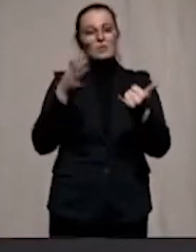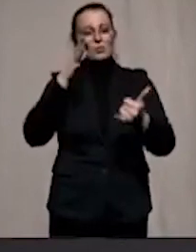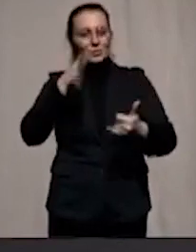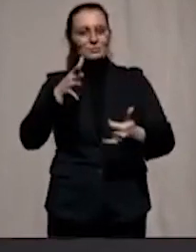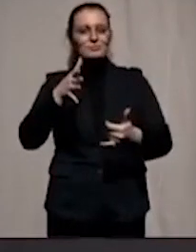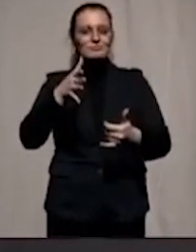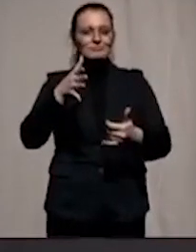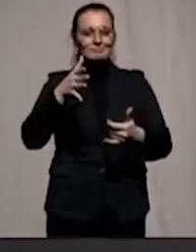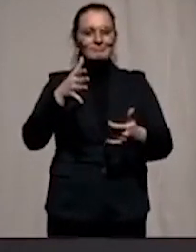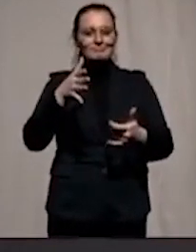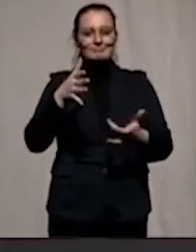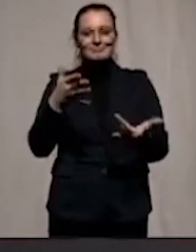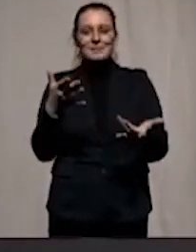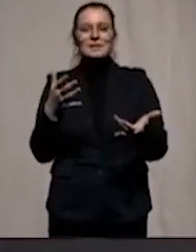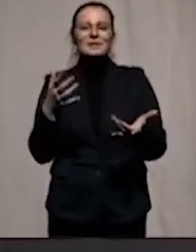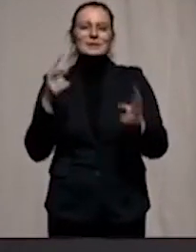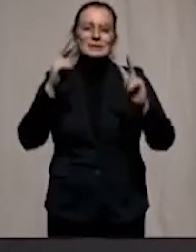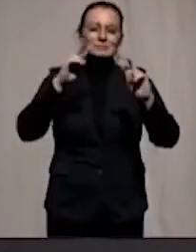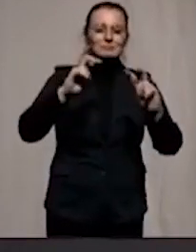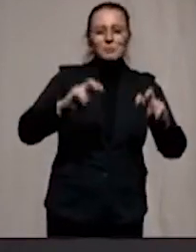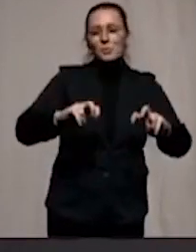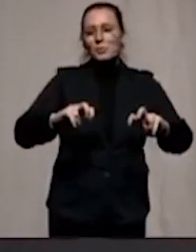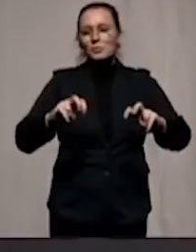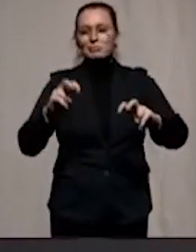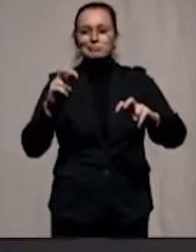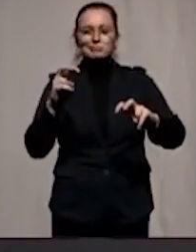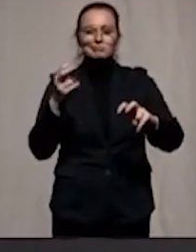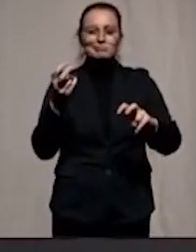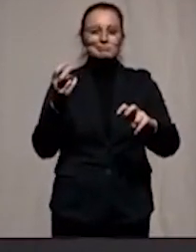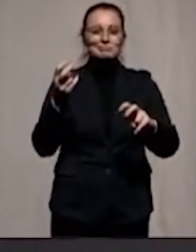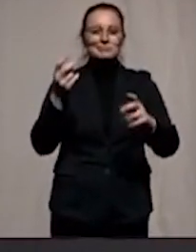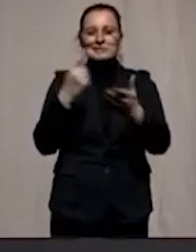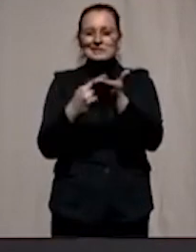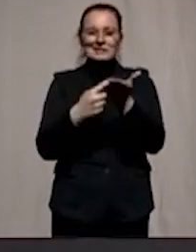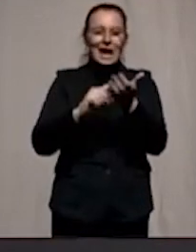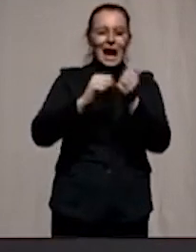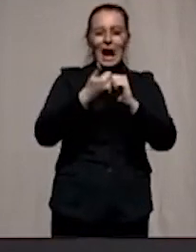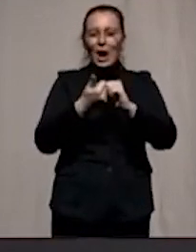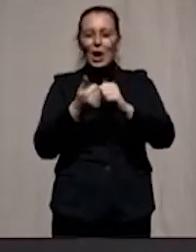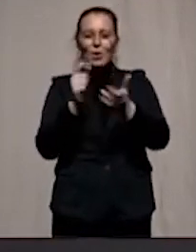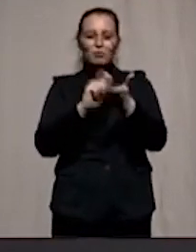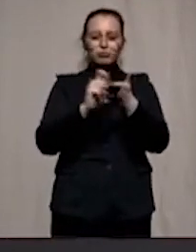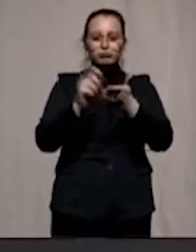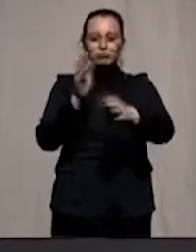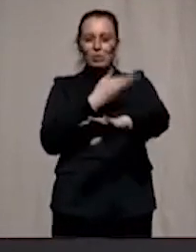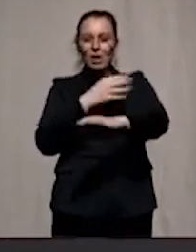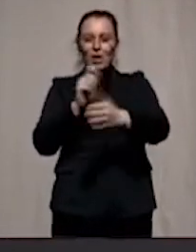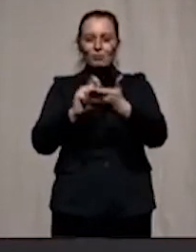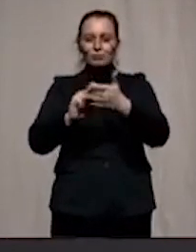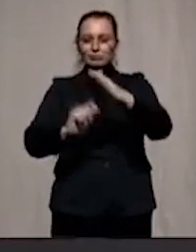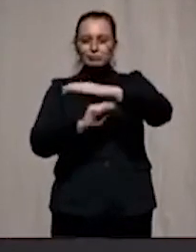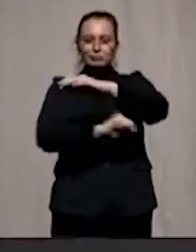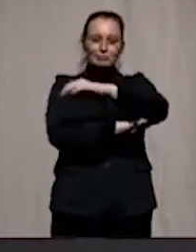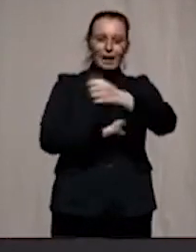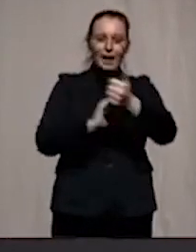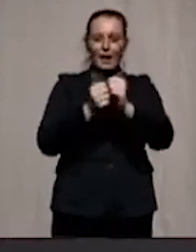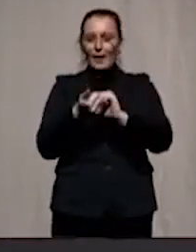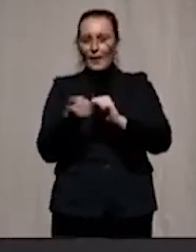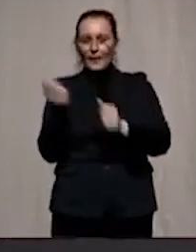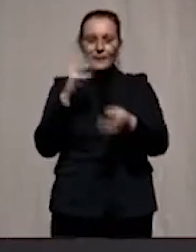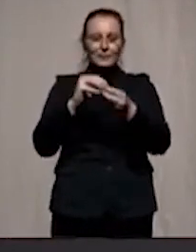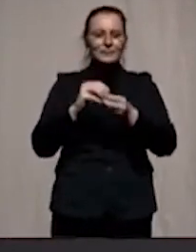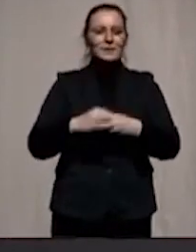towards, how to put together a song. But I feel like everything that you guys are going to be expecting from today is just, it's not going to be anything you're